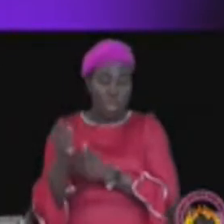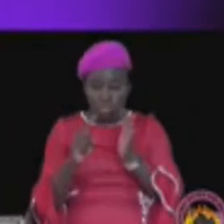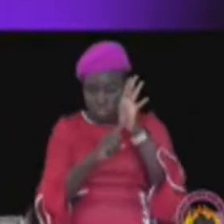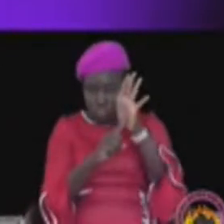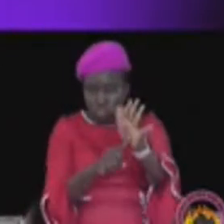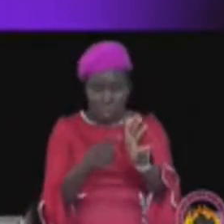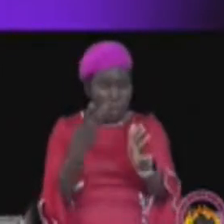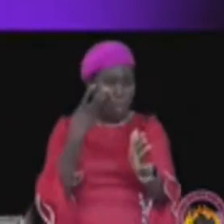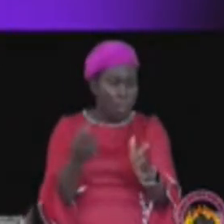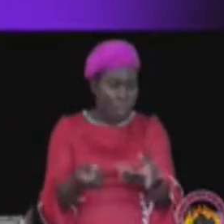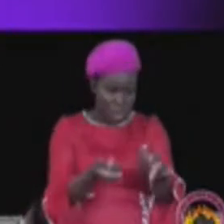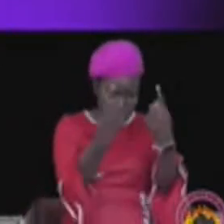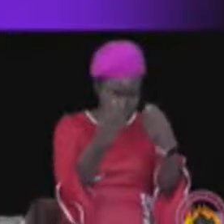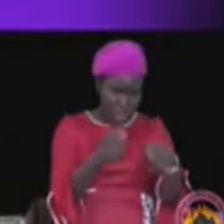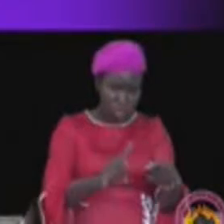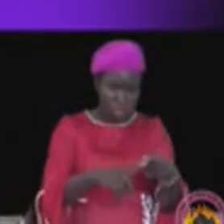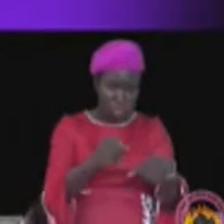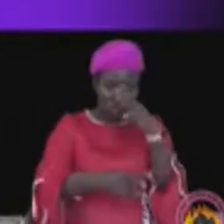manifested.